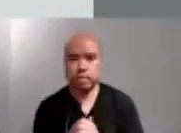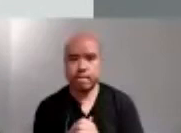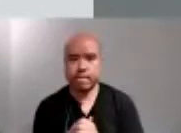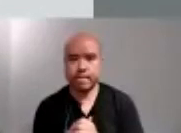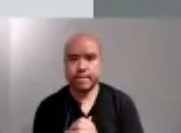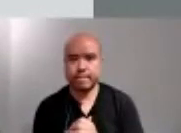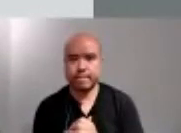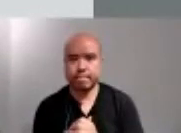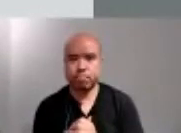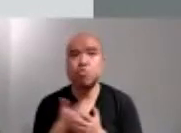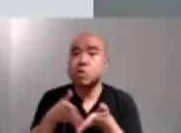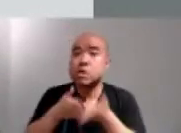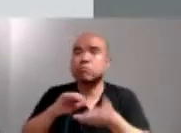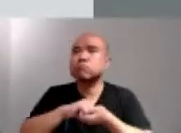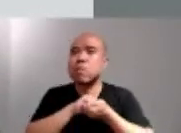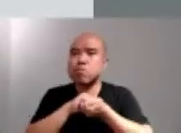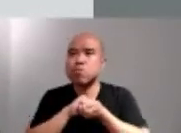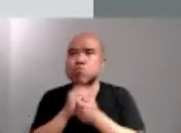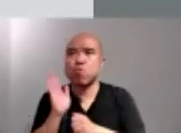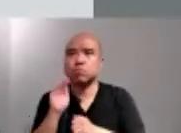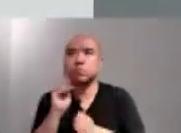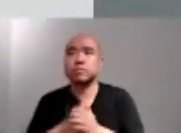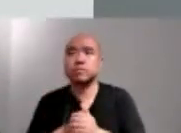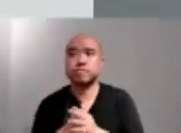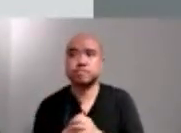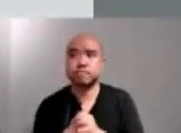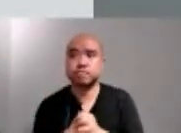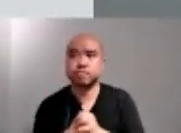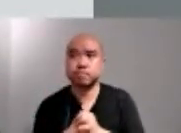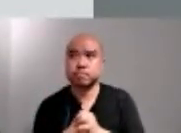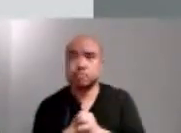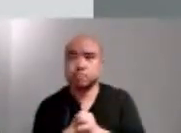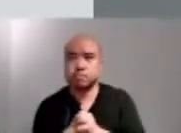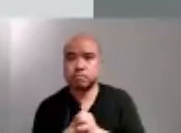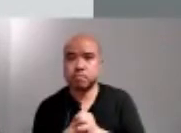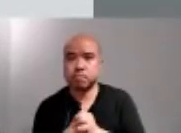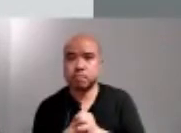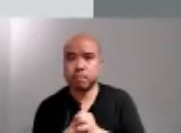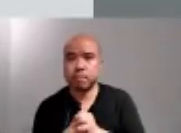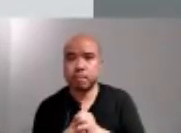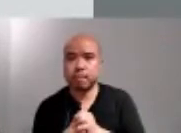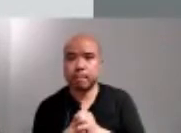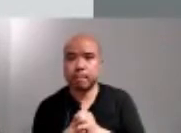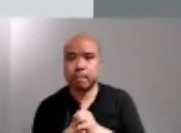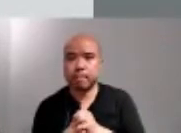then we can make some great things in each country together.